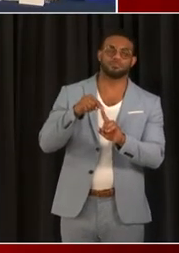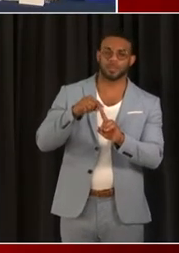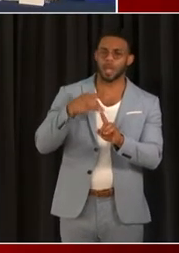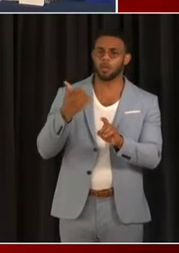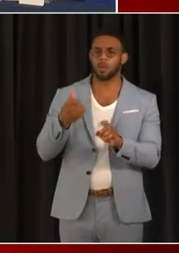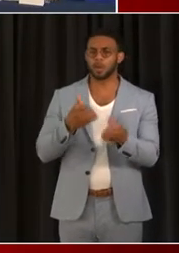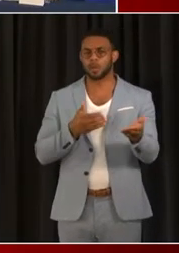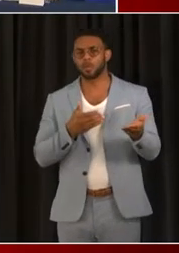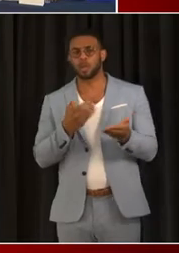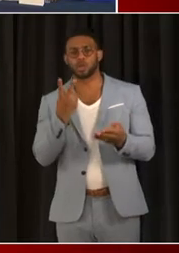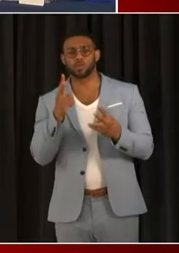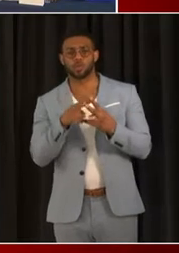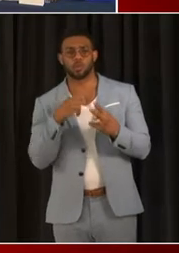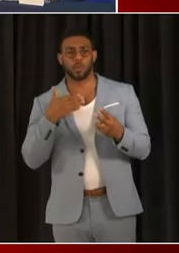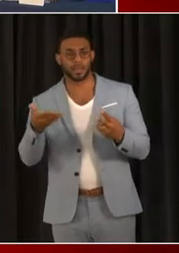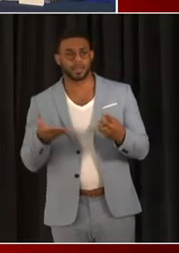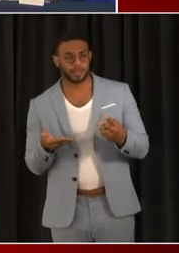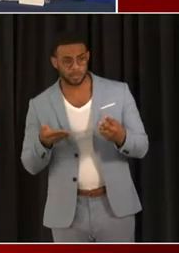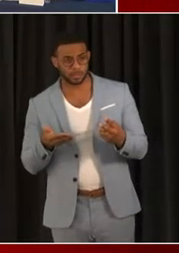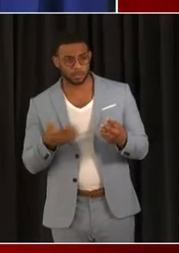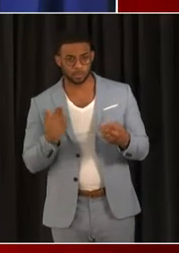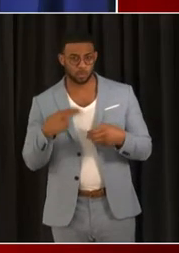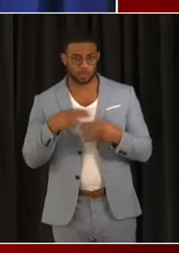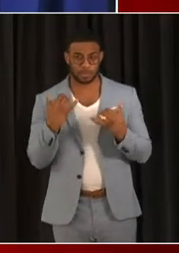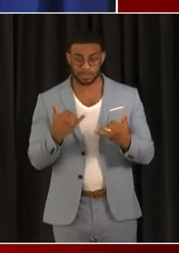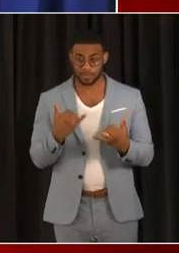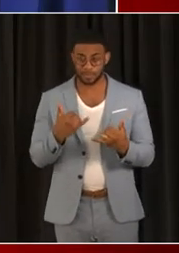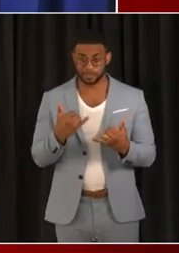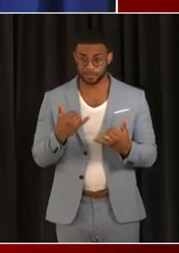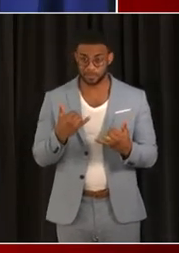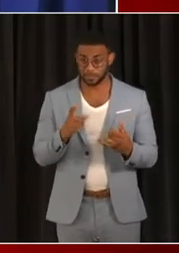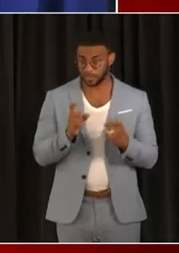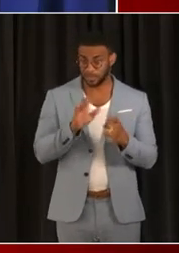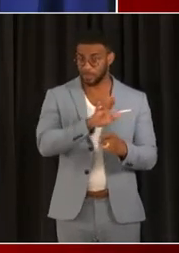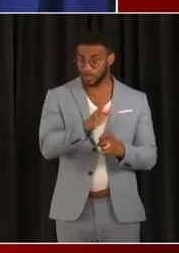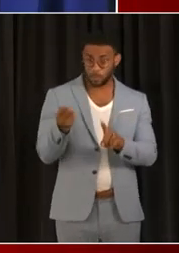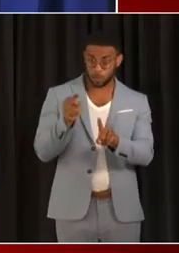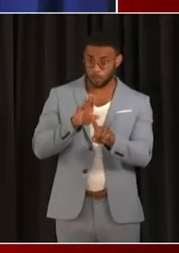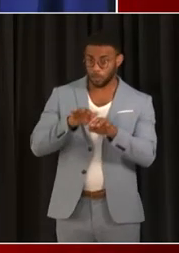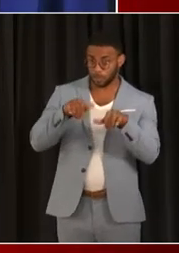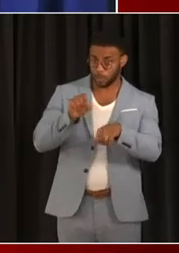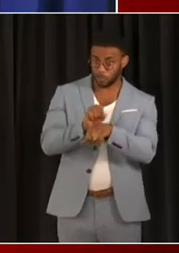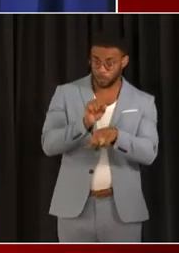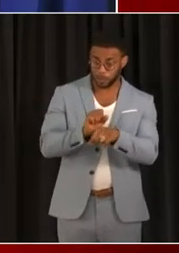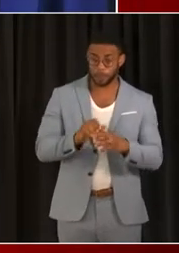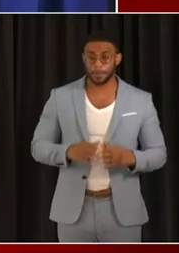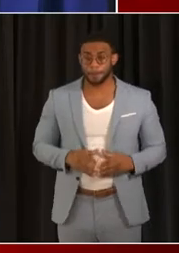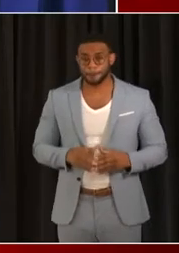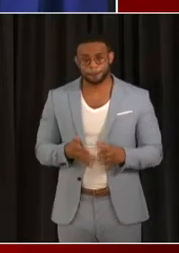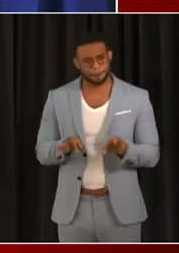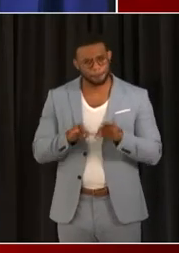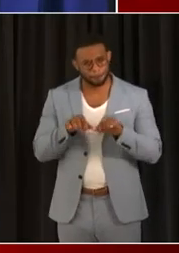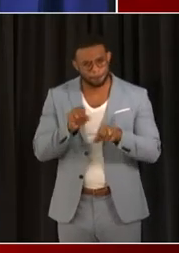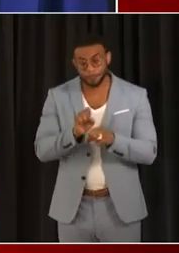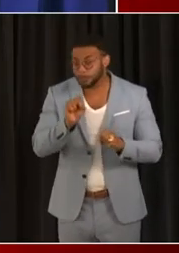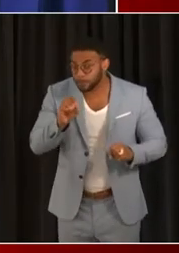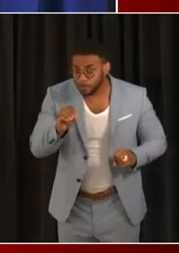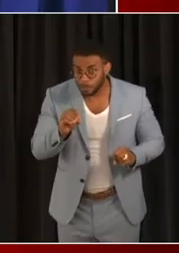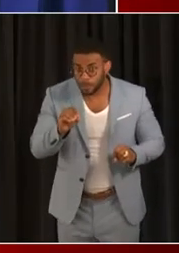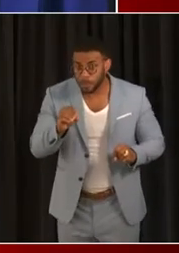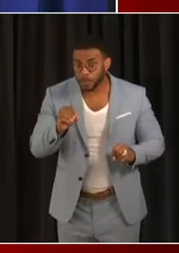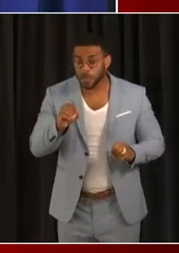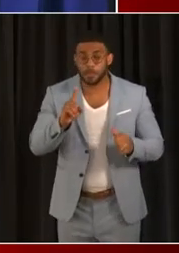on this. I want to bring in 2 more of our guests who joined us today to give their perspective on this work and the importance of this work.